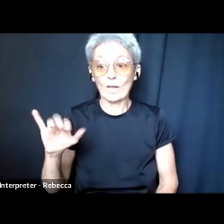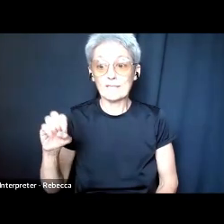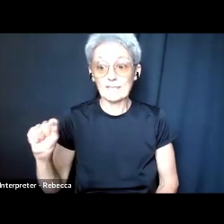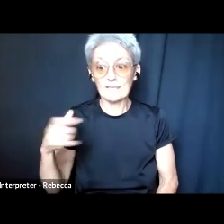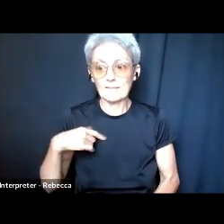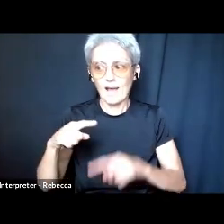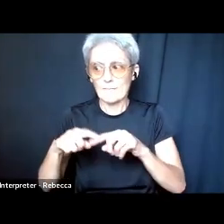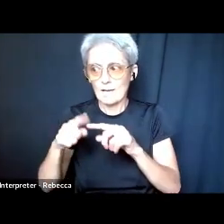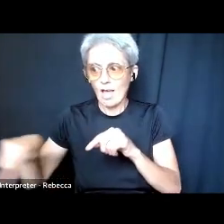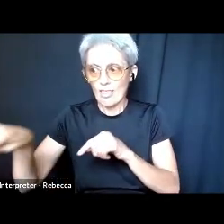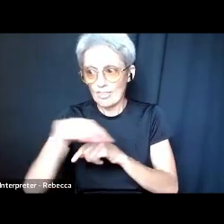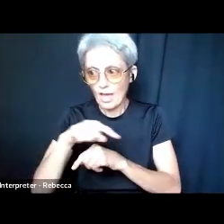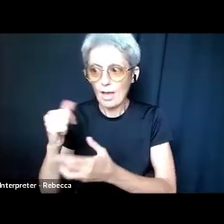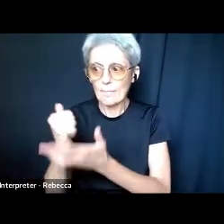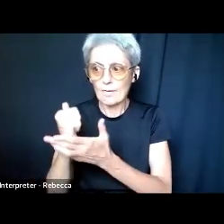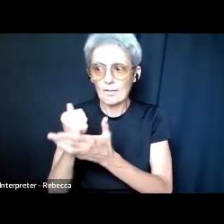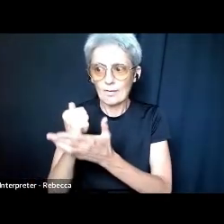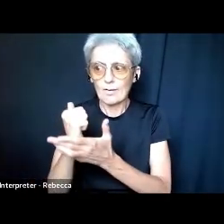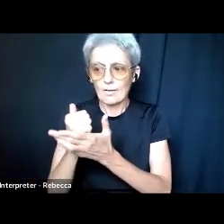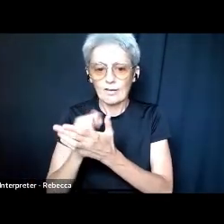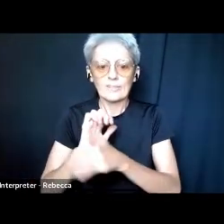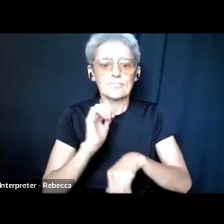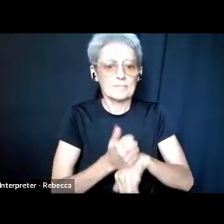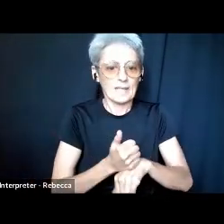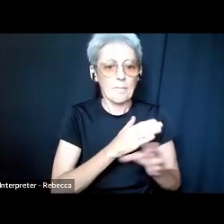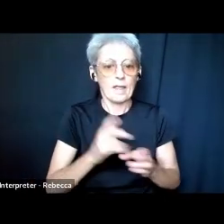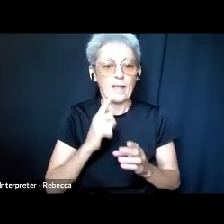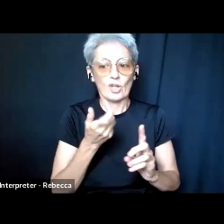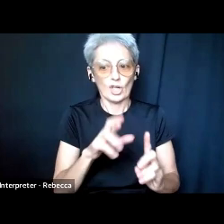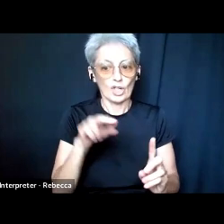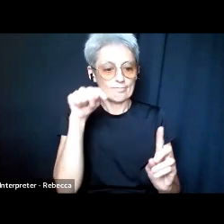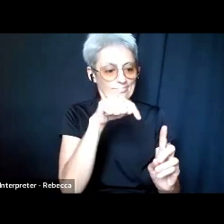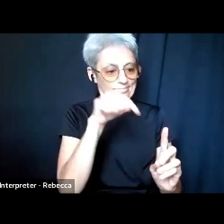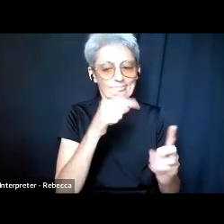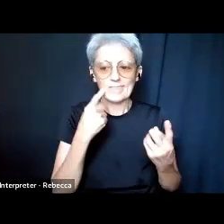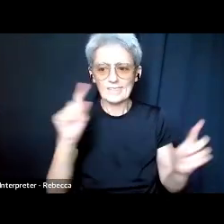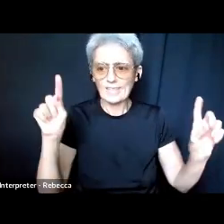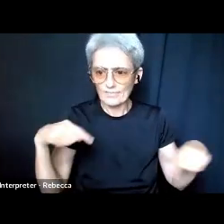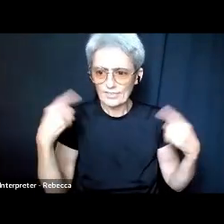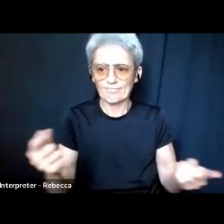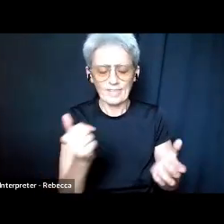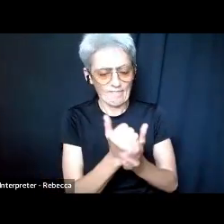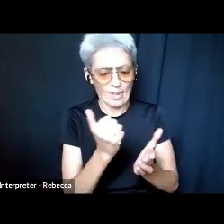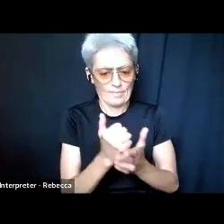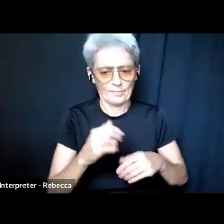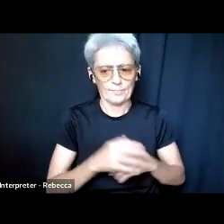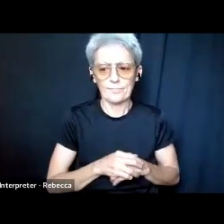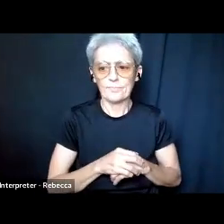help me create a plan for her, which has been extremely successful and helpful. So I have a